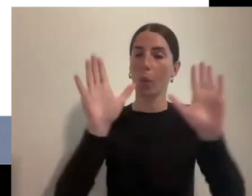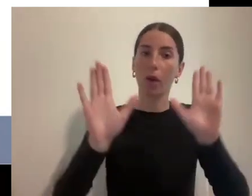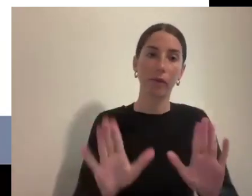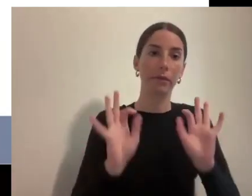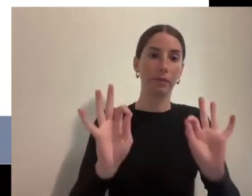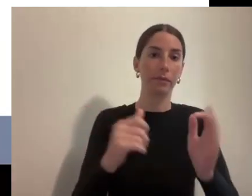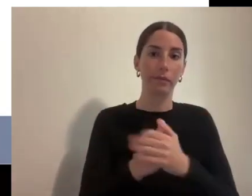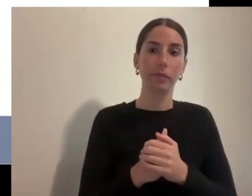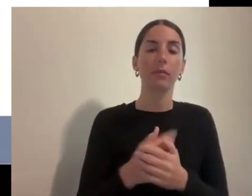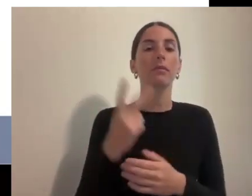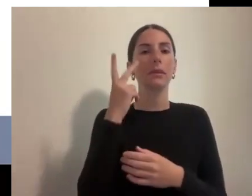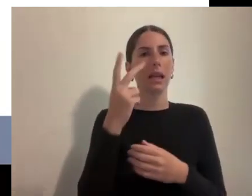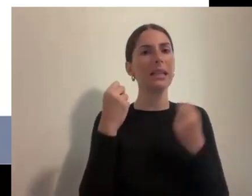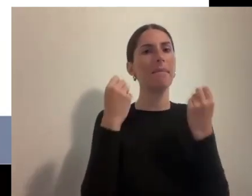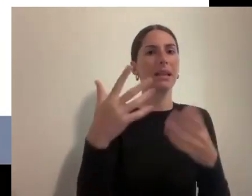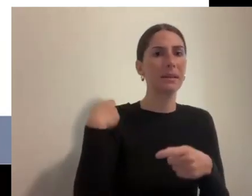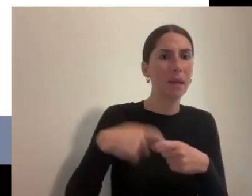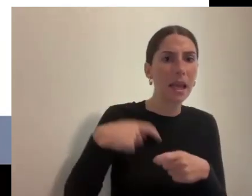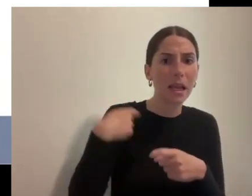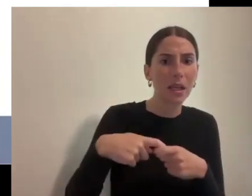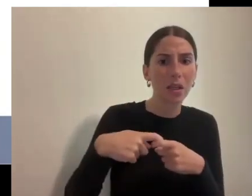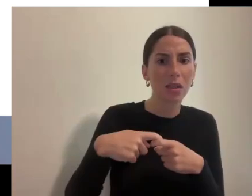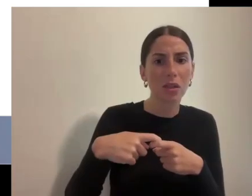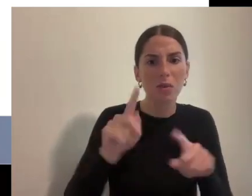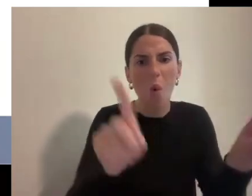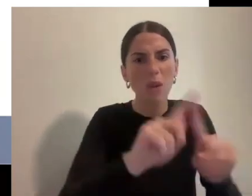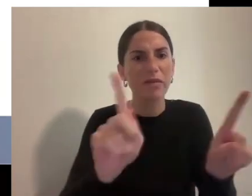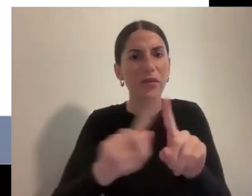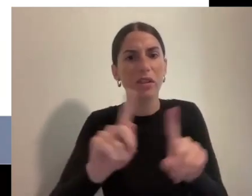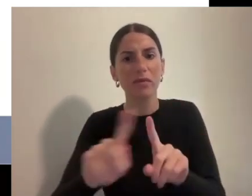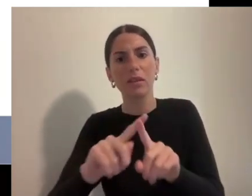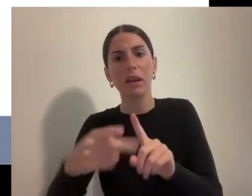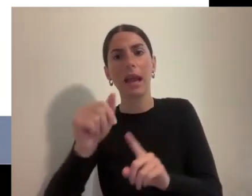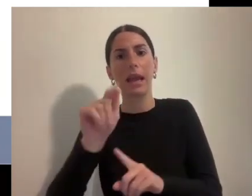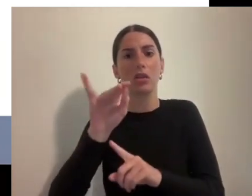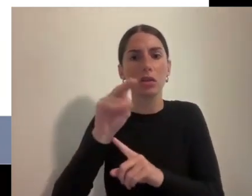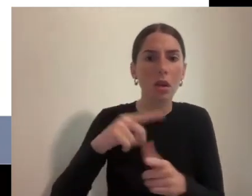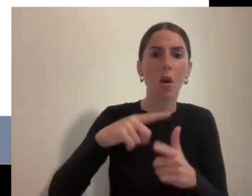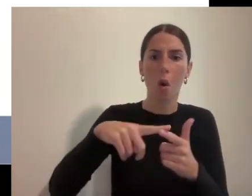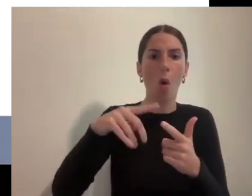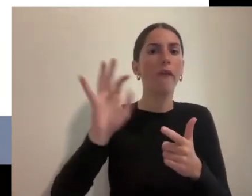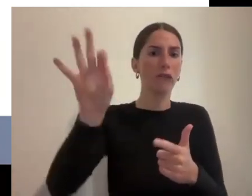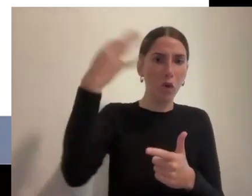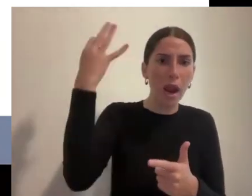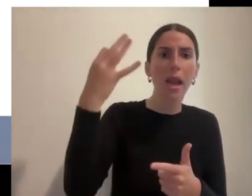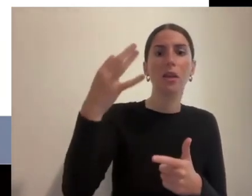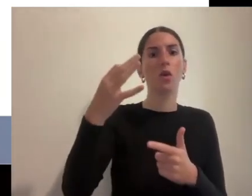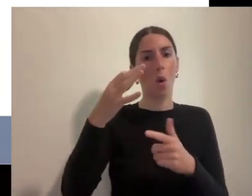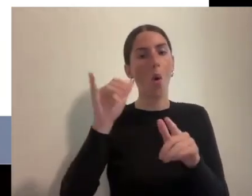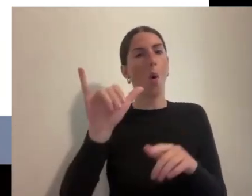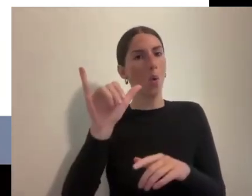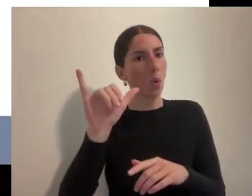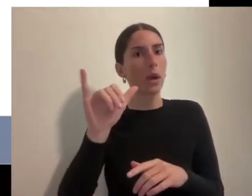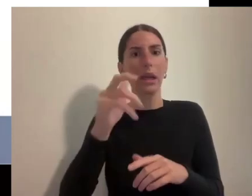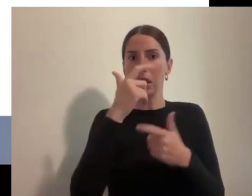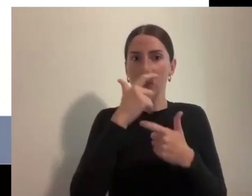I see a lot of Spanish, I see Portuguese, I see other languages, Haitian, Creole, Navajo, Mandarin, all right,